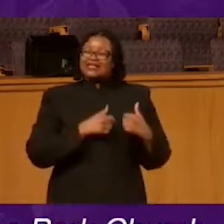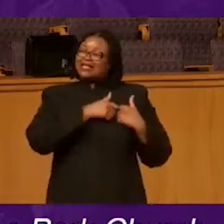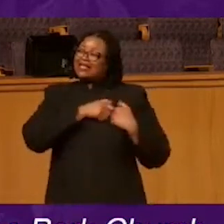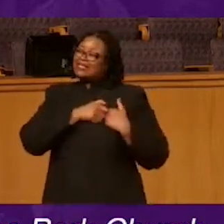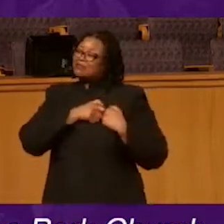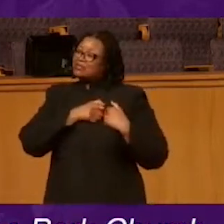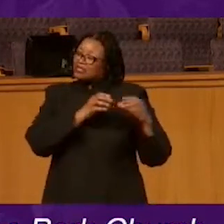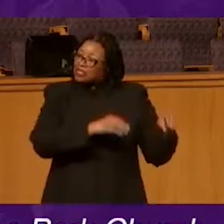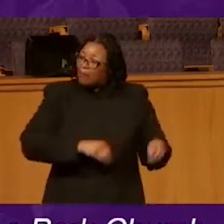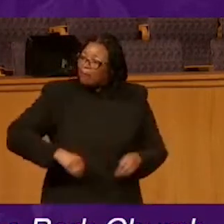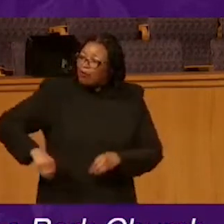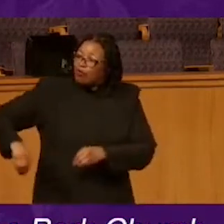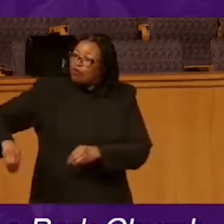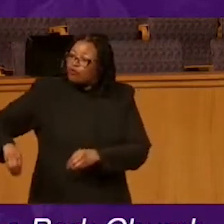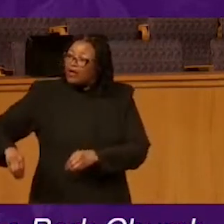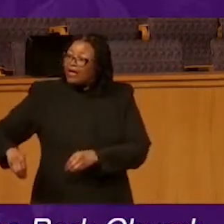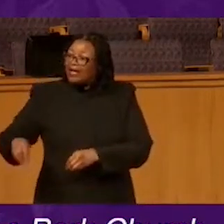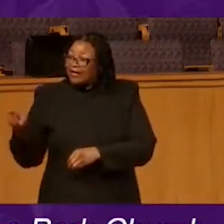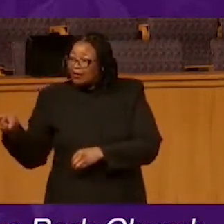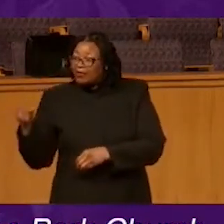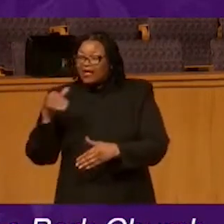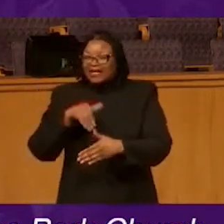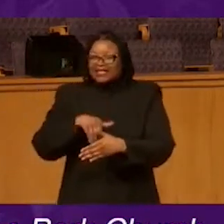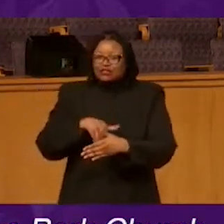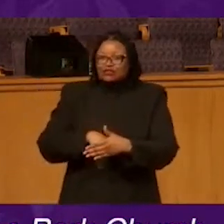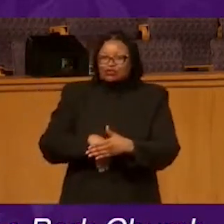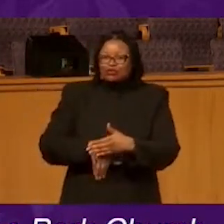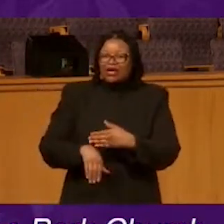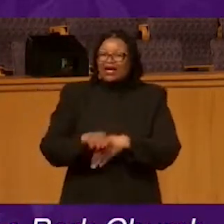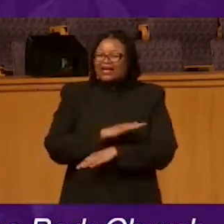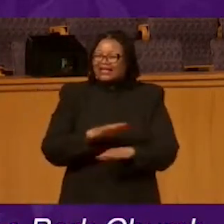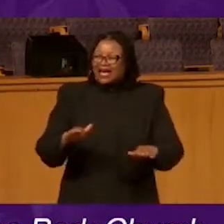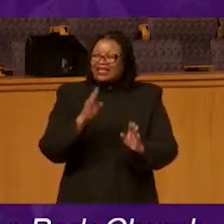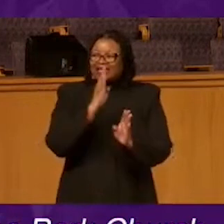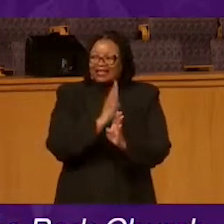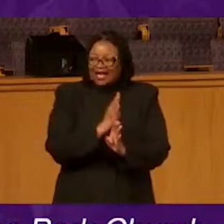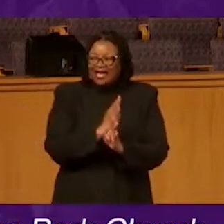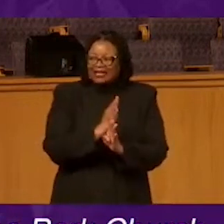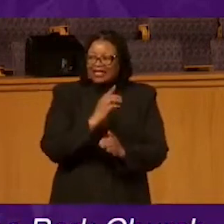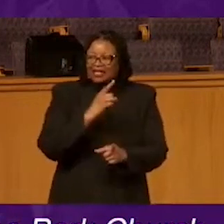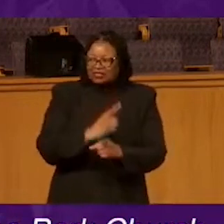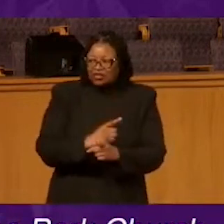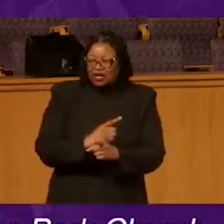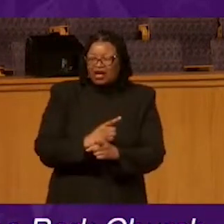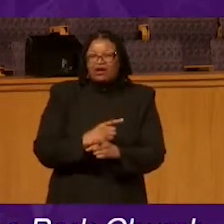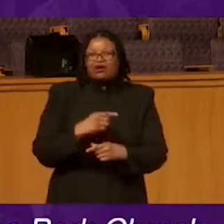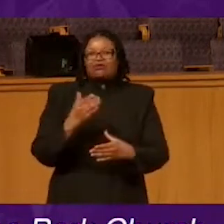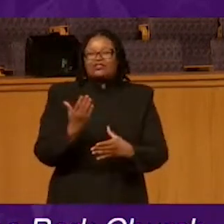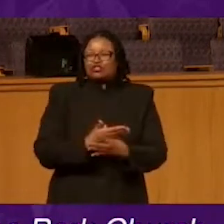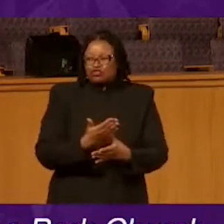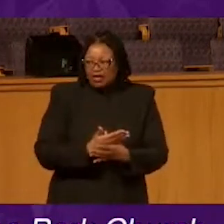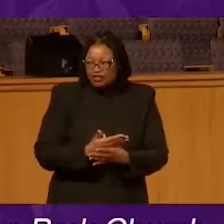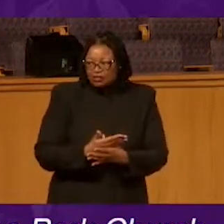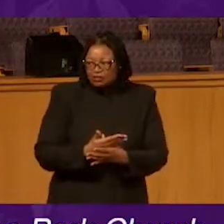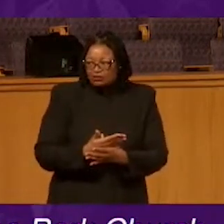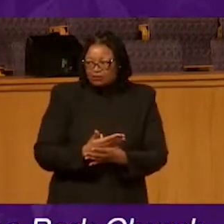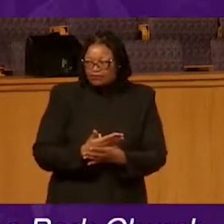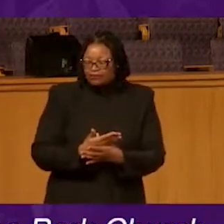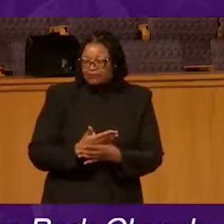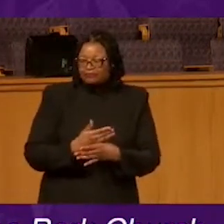move him into getting caught up in a maligned intention of distraction and